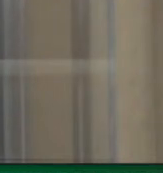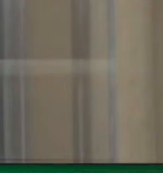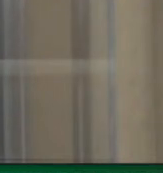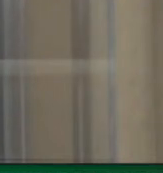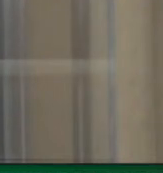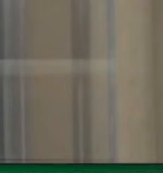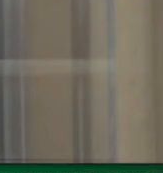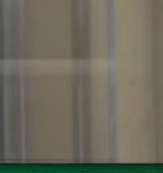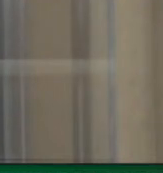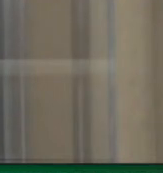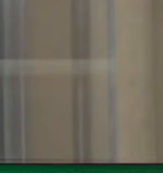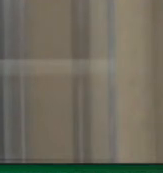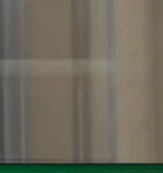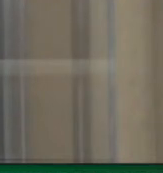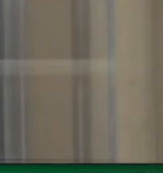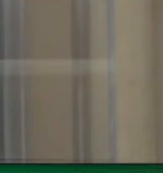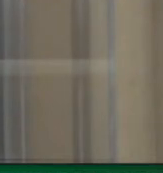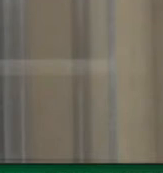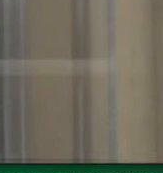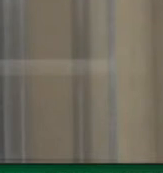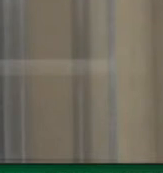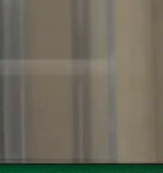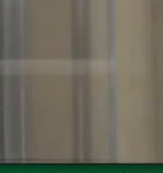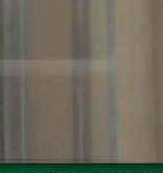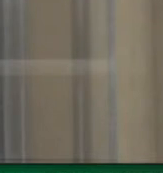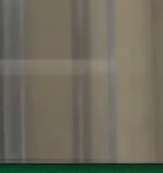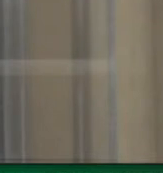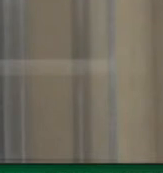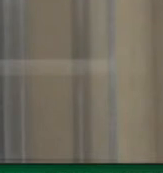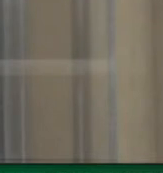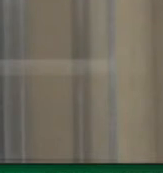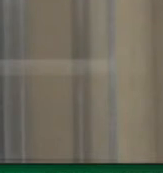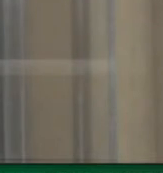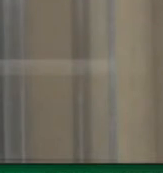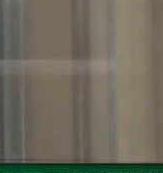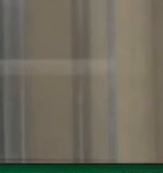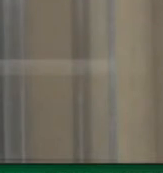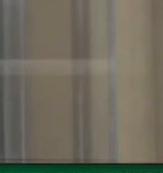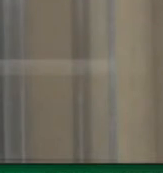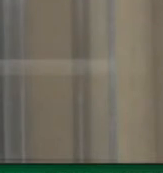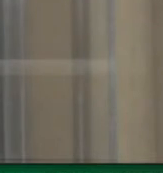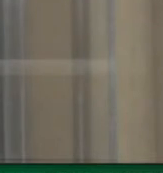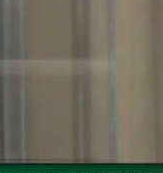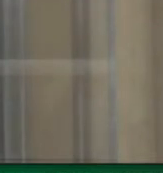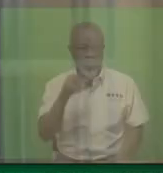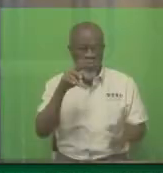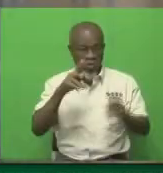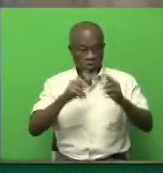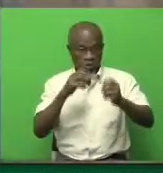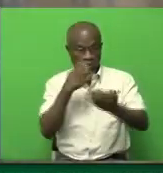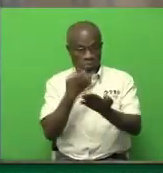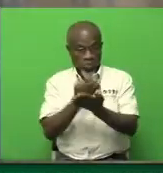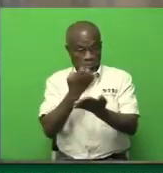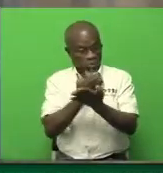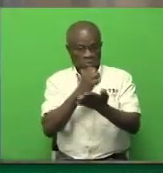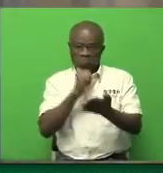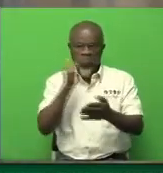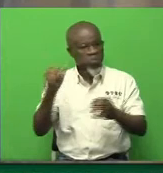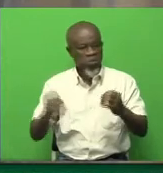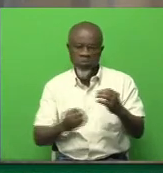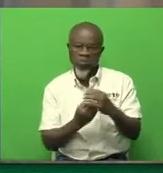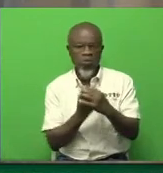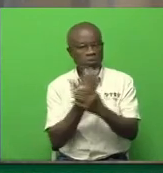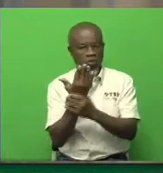growth contrary to The Minister's claims the TT economy is not growing it is declining